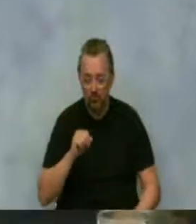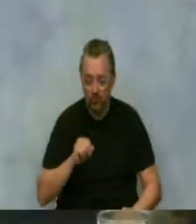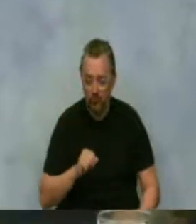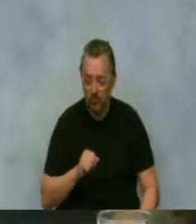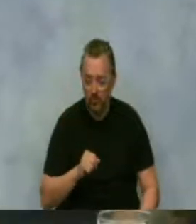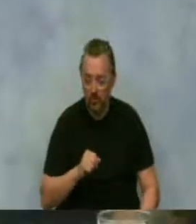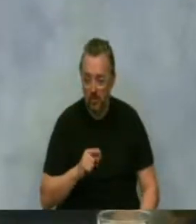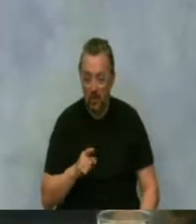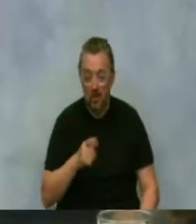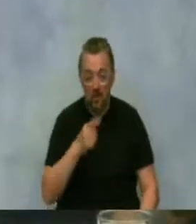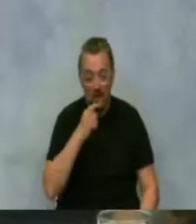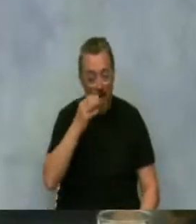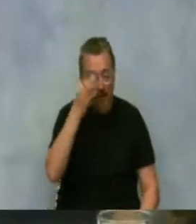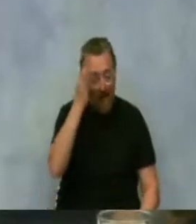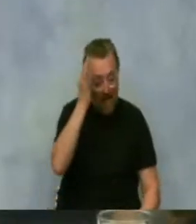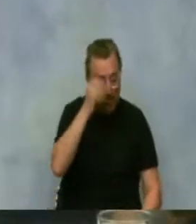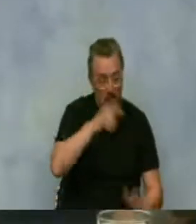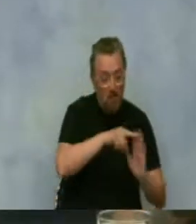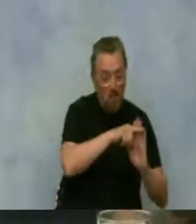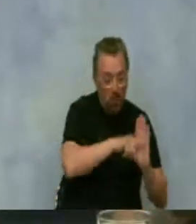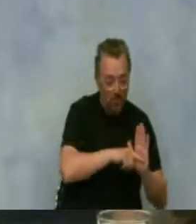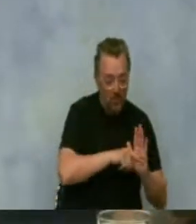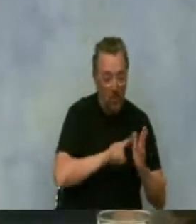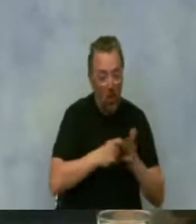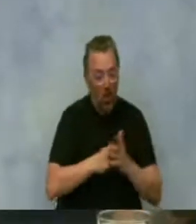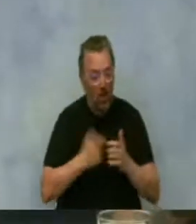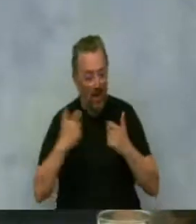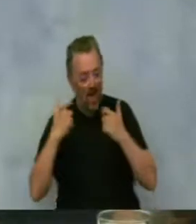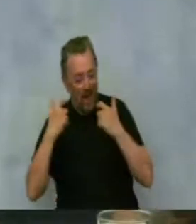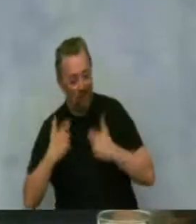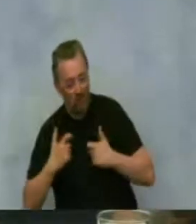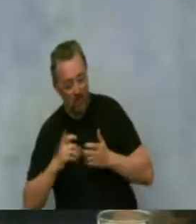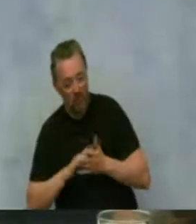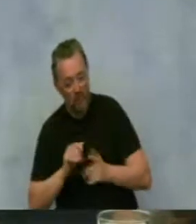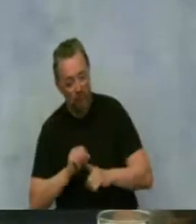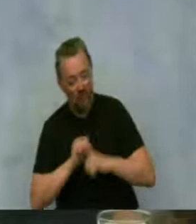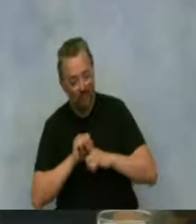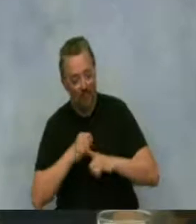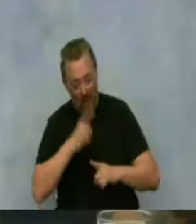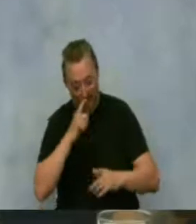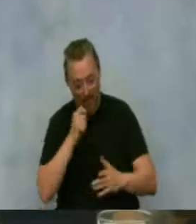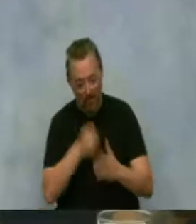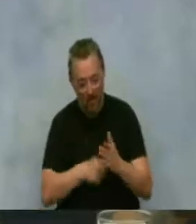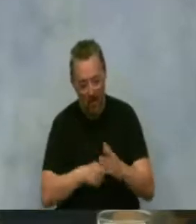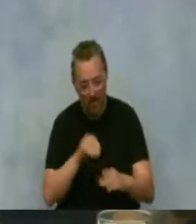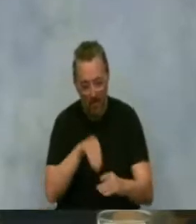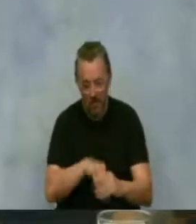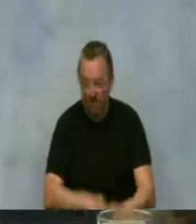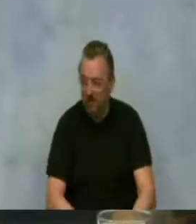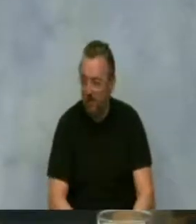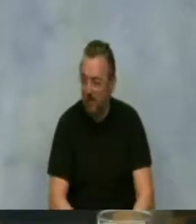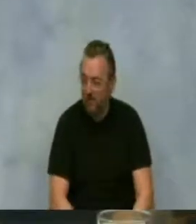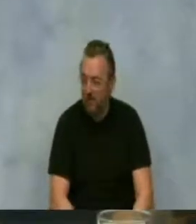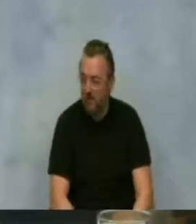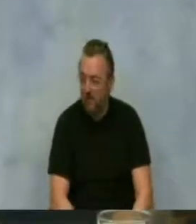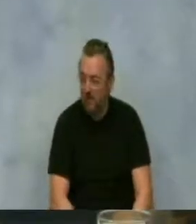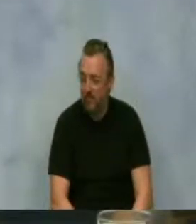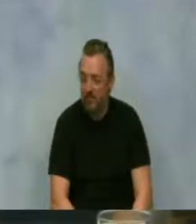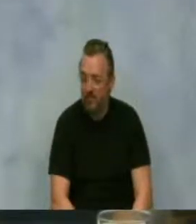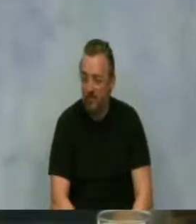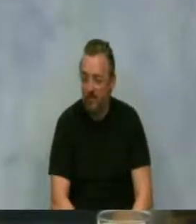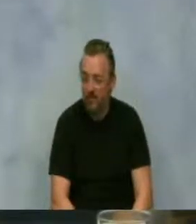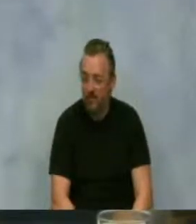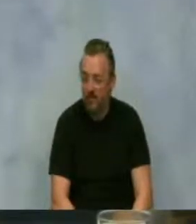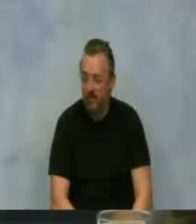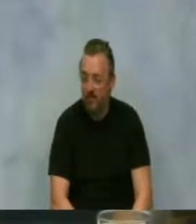the council's policy or is it legislation that prevents us from doing it that way, innit? Where we can buy directly instead of